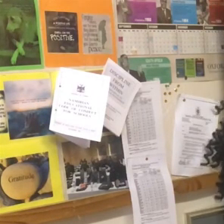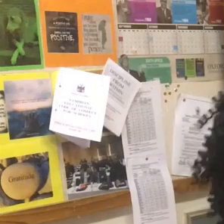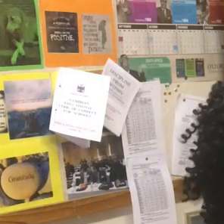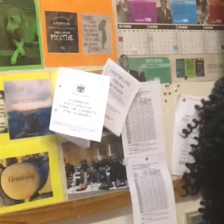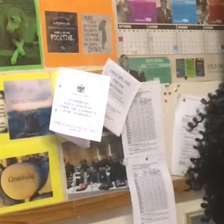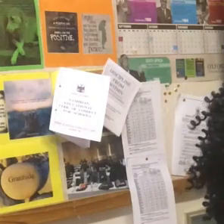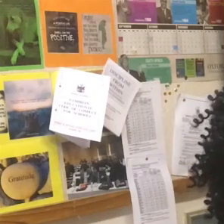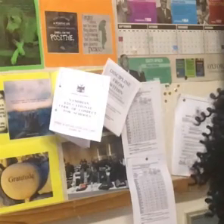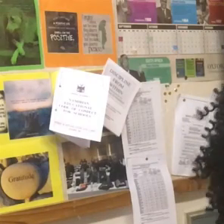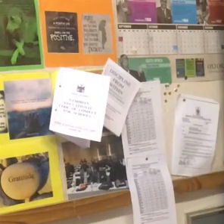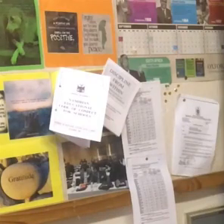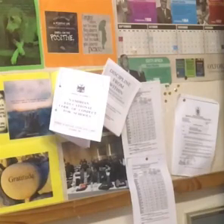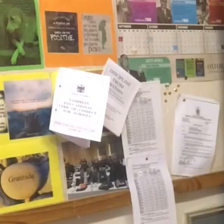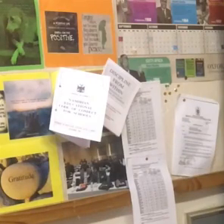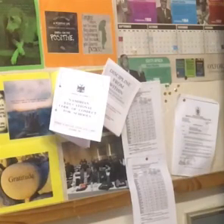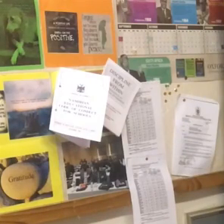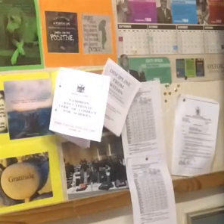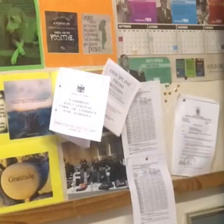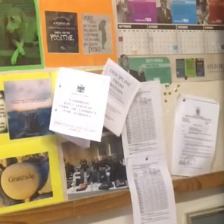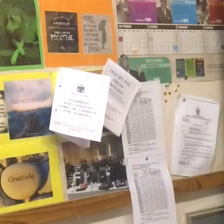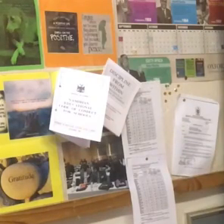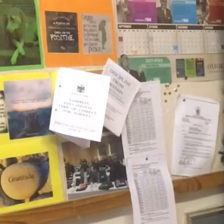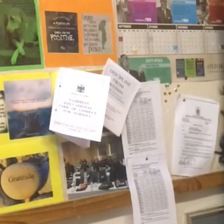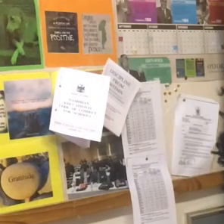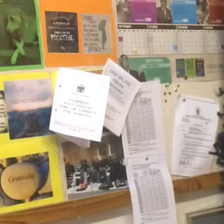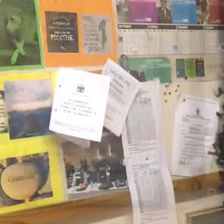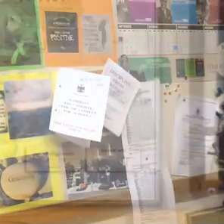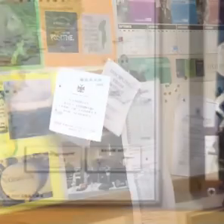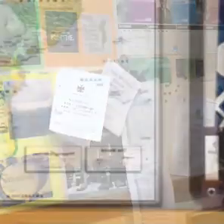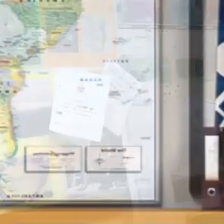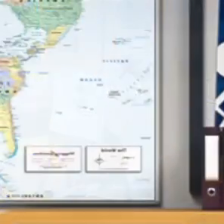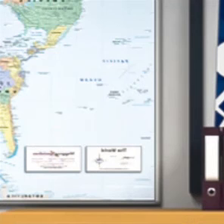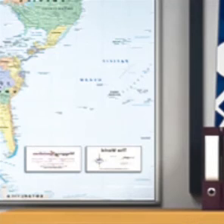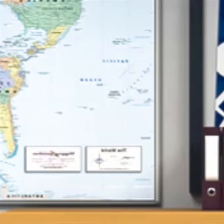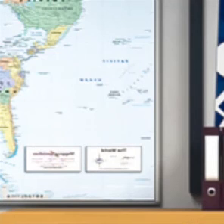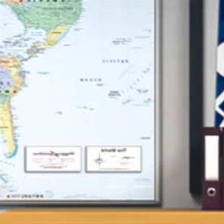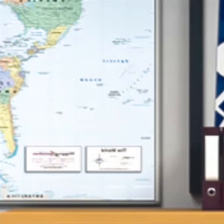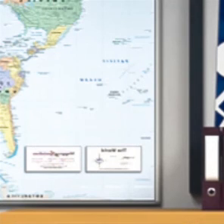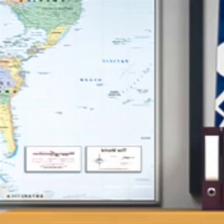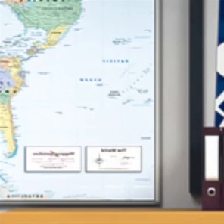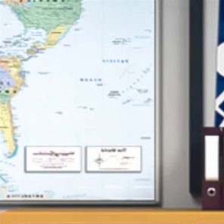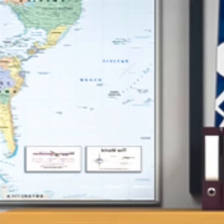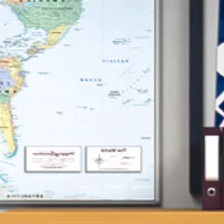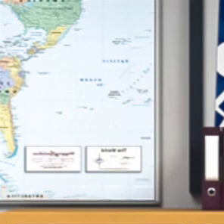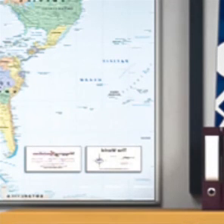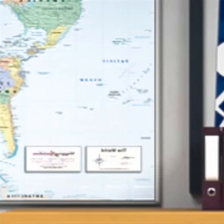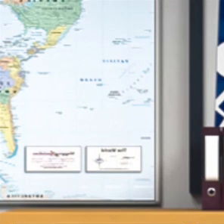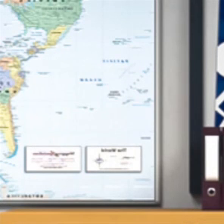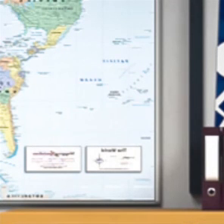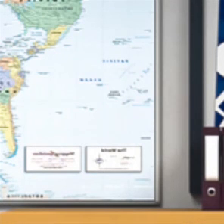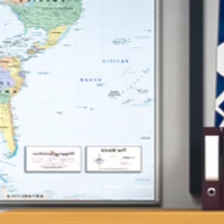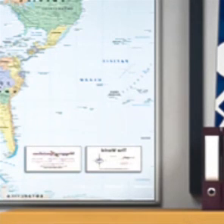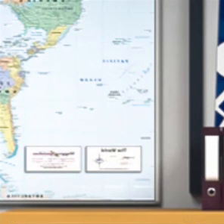Koregas and Ocho area. Hi everyone, welcome back to another amazing episode